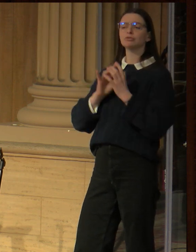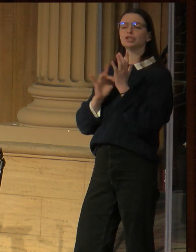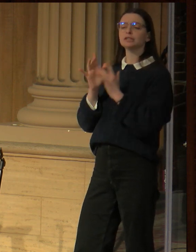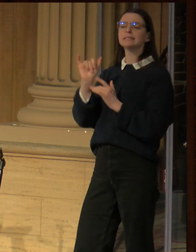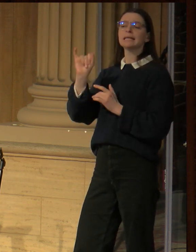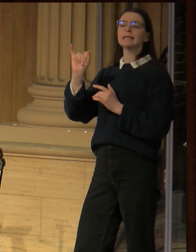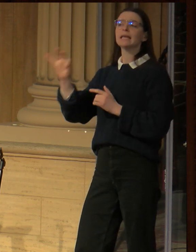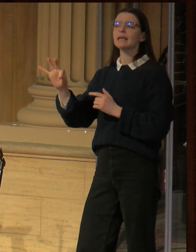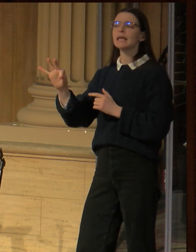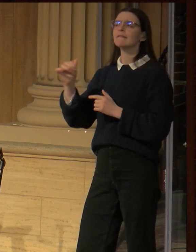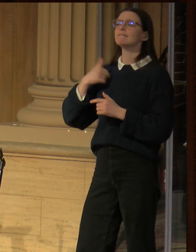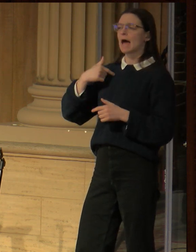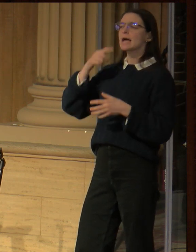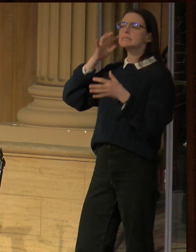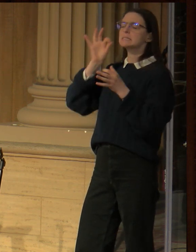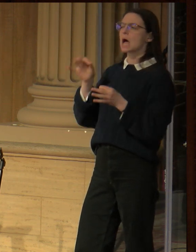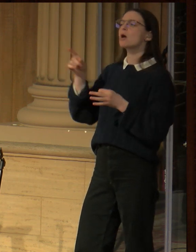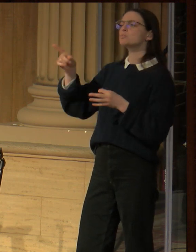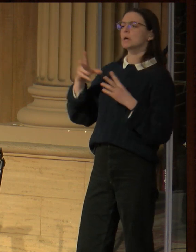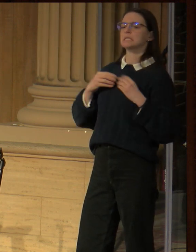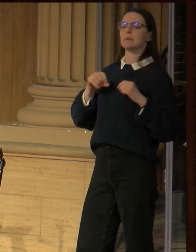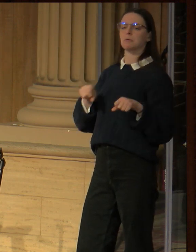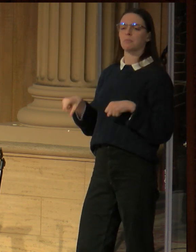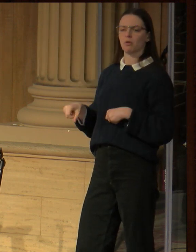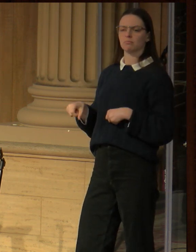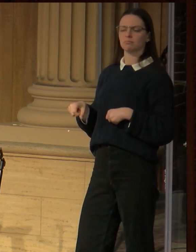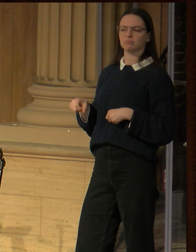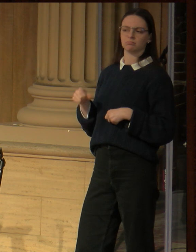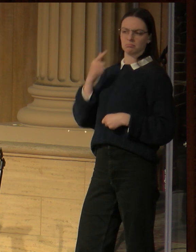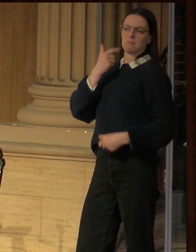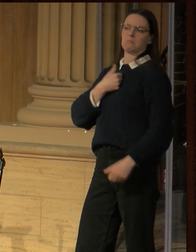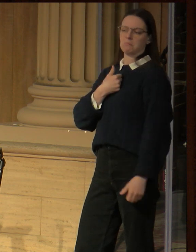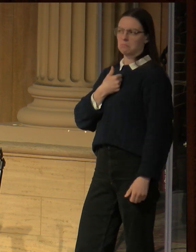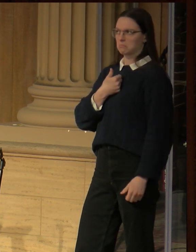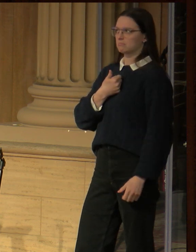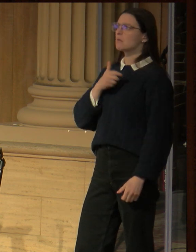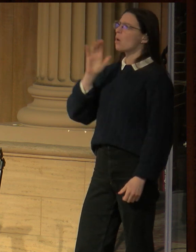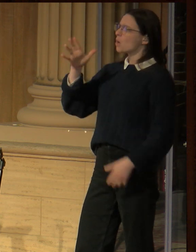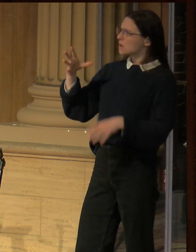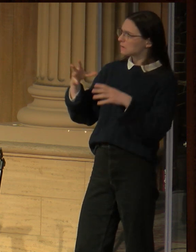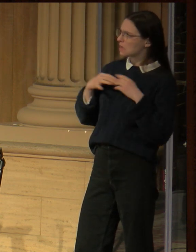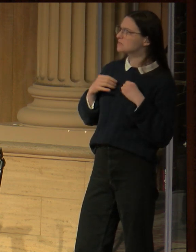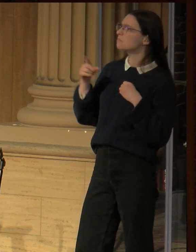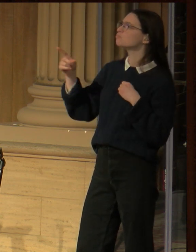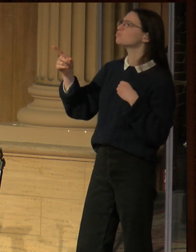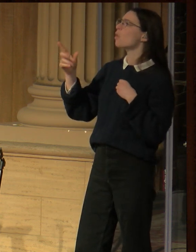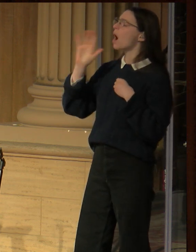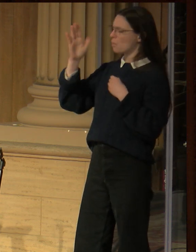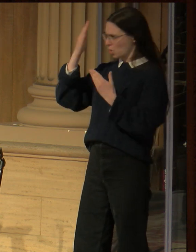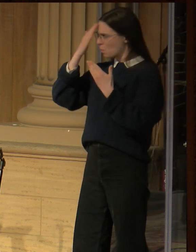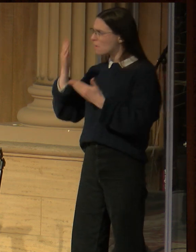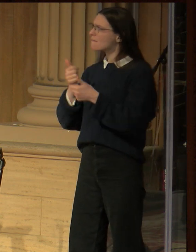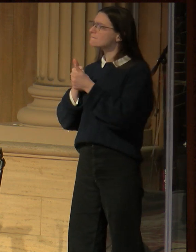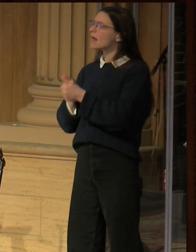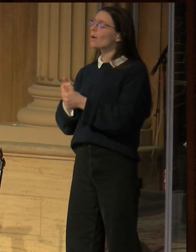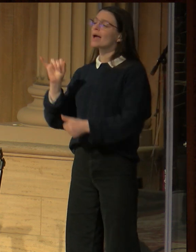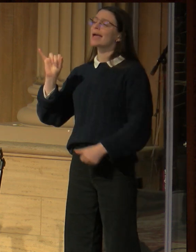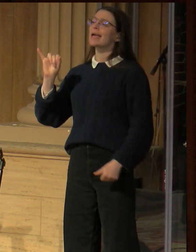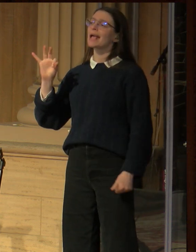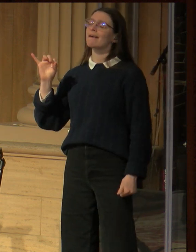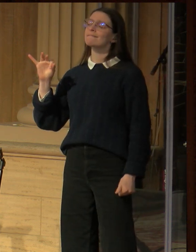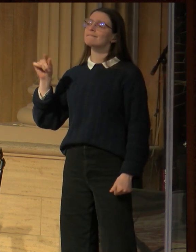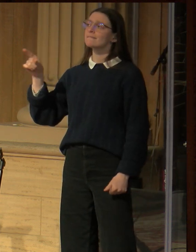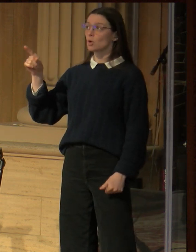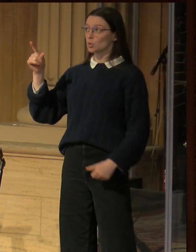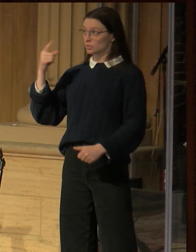I determine that he's acceptable. I'll accept Jesus or I'll follow Jesus, I'll obey Jesus if what he